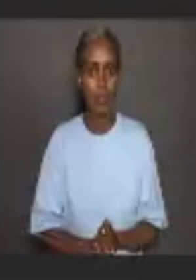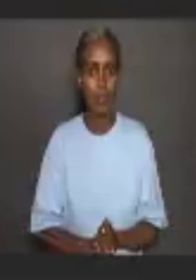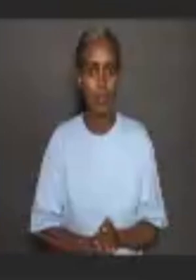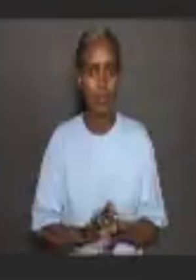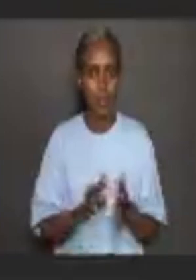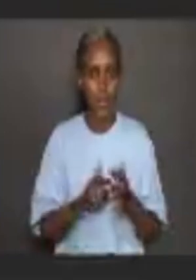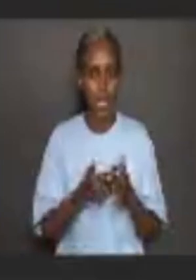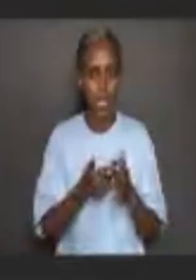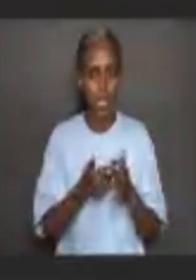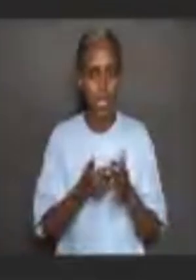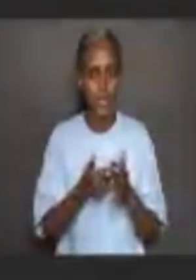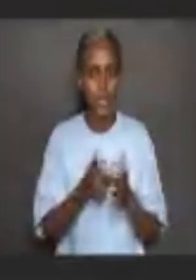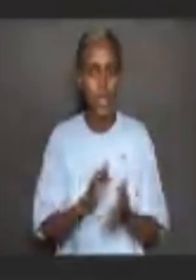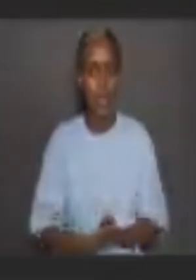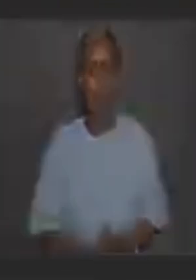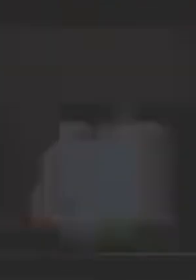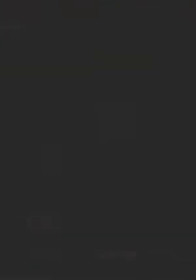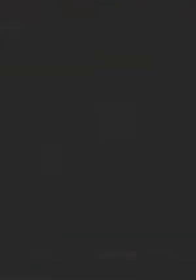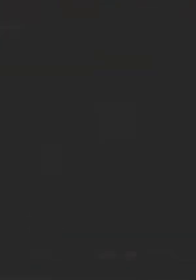Begin.